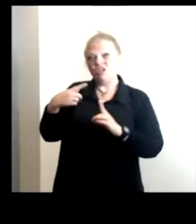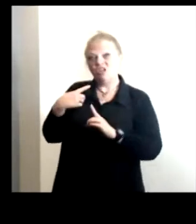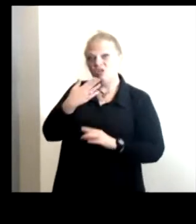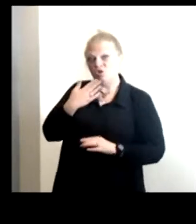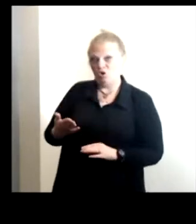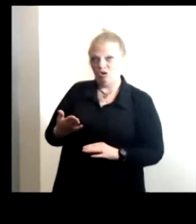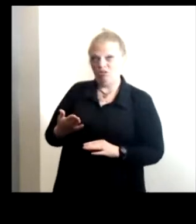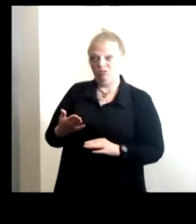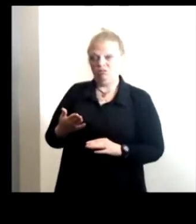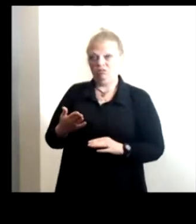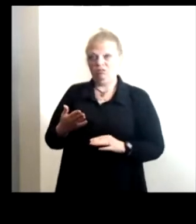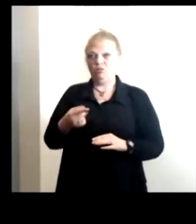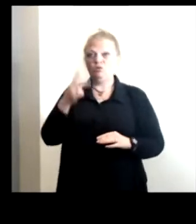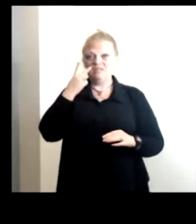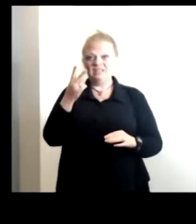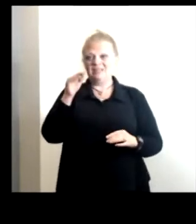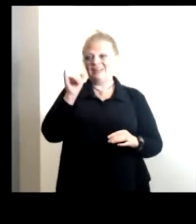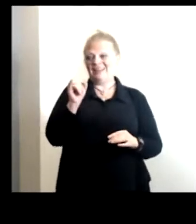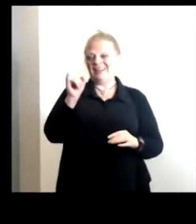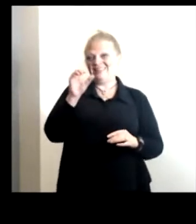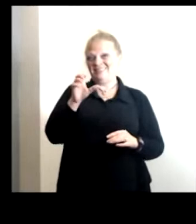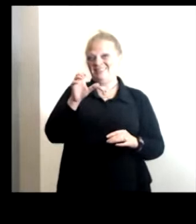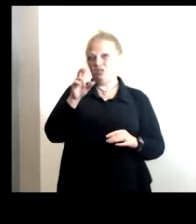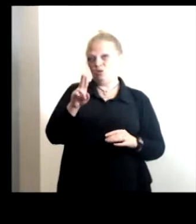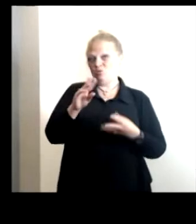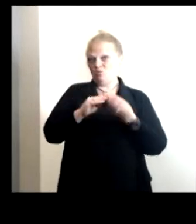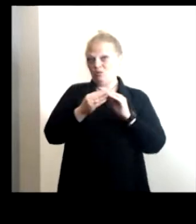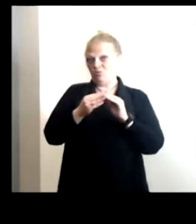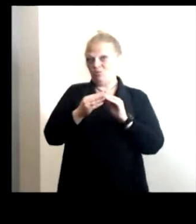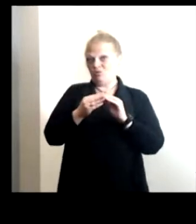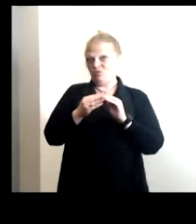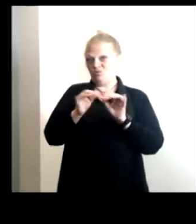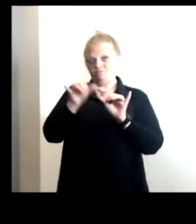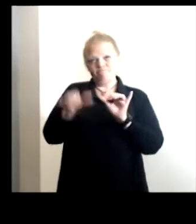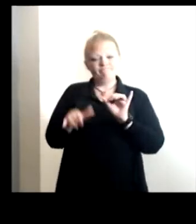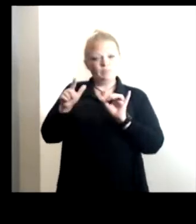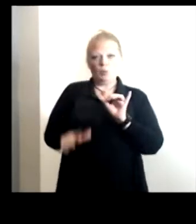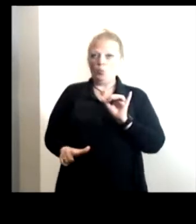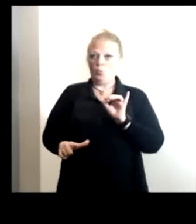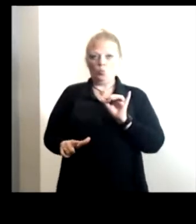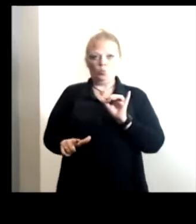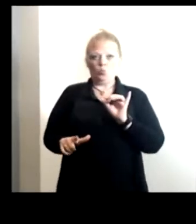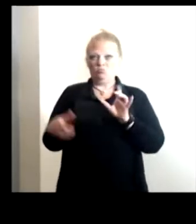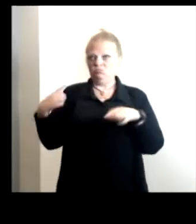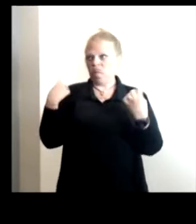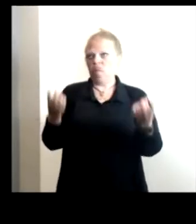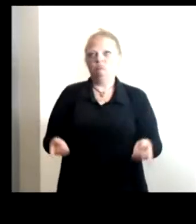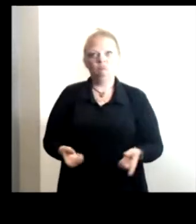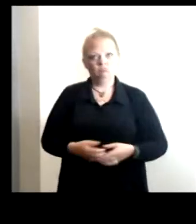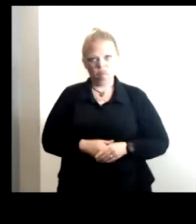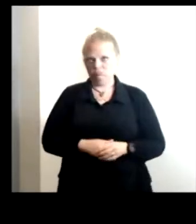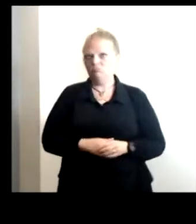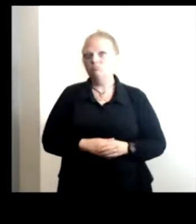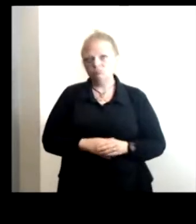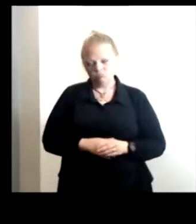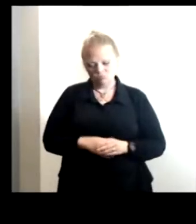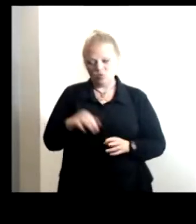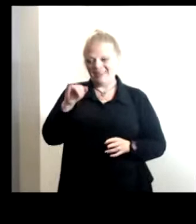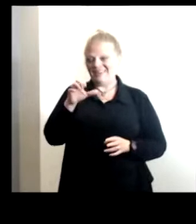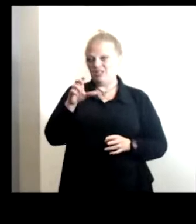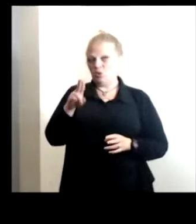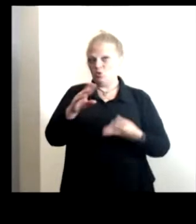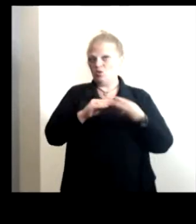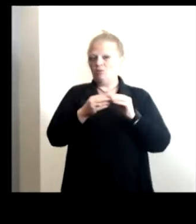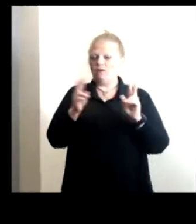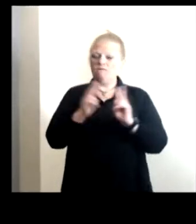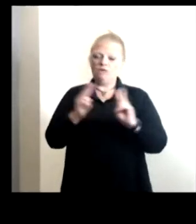have seen the ICU numbers stay low. Some of the lowest ICU numbers we've ever seen. So those ICU numbers are